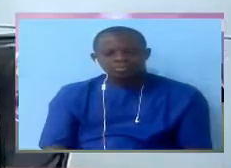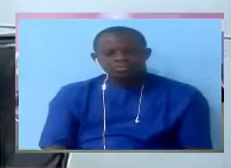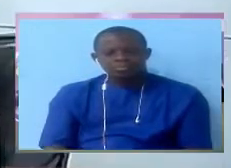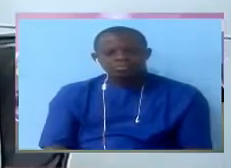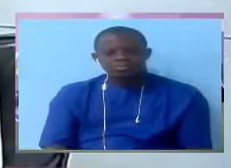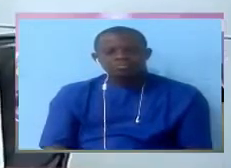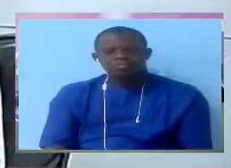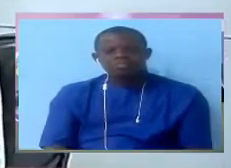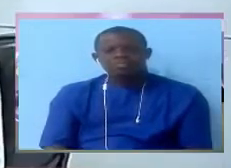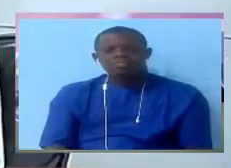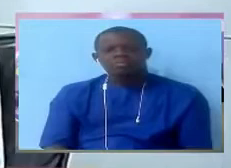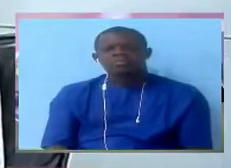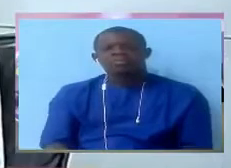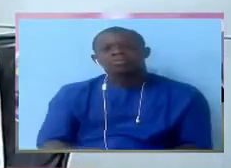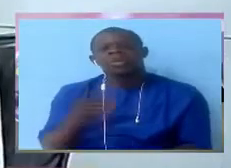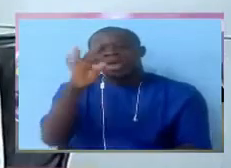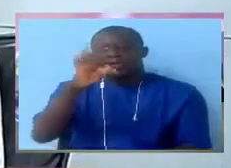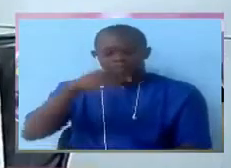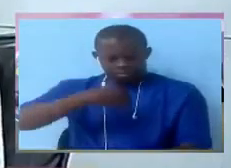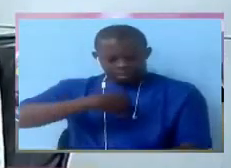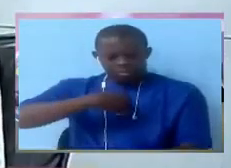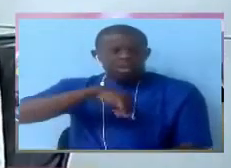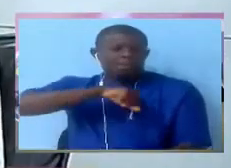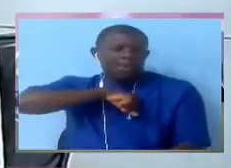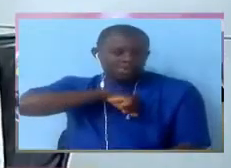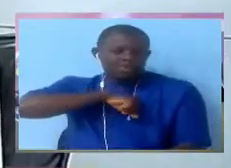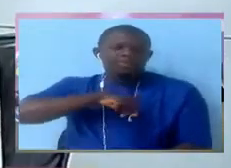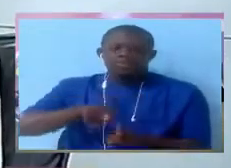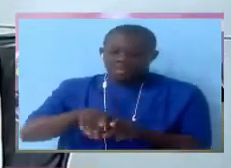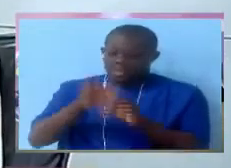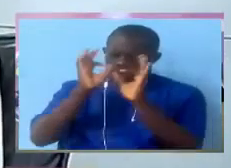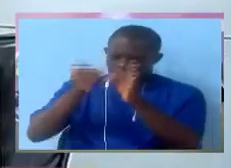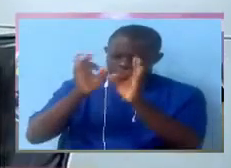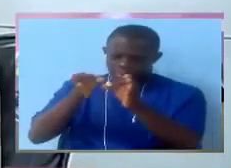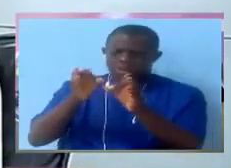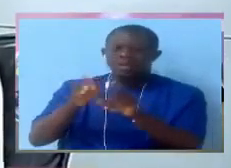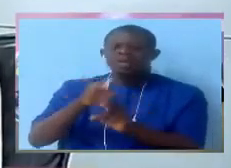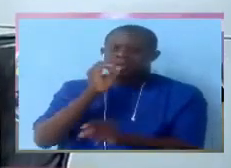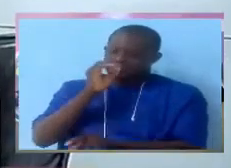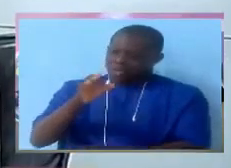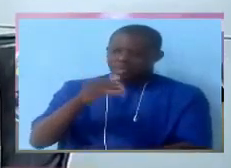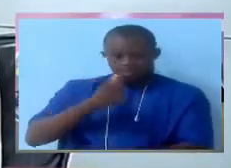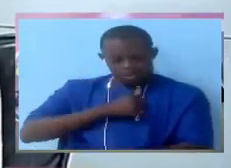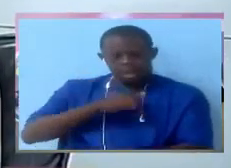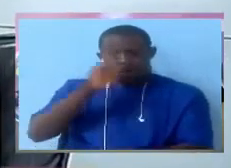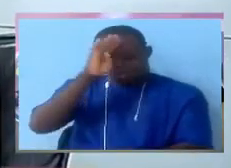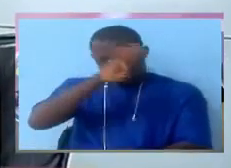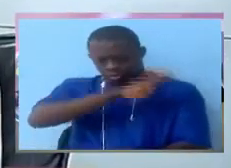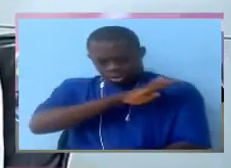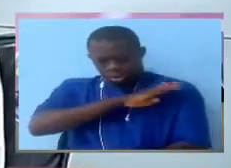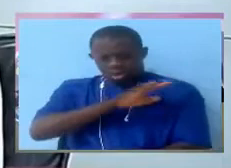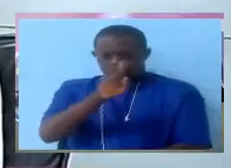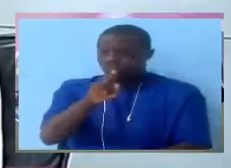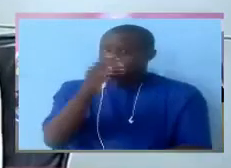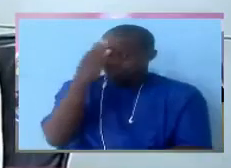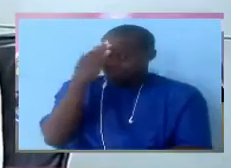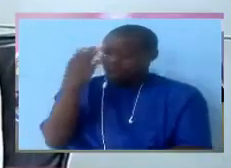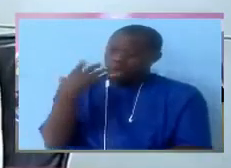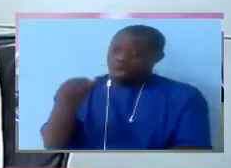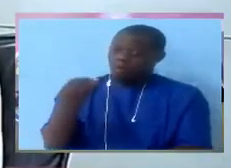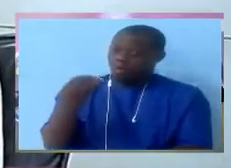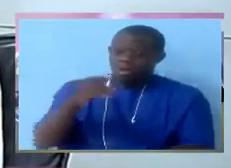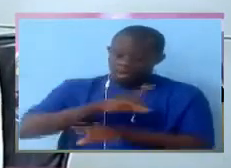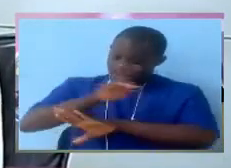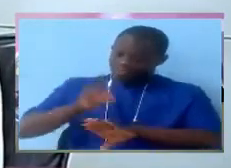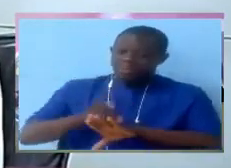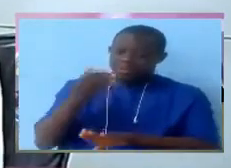nege man suma maski man dama la explain won la ni suma magi ah yow xam nga fi naka la fa tajo is better yow nga wax oh nga explain lu